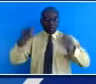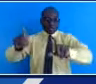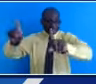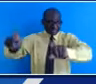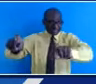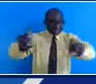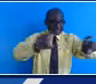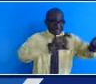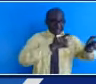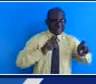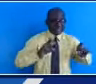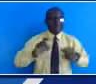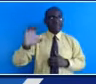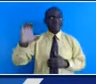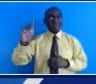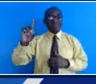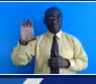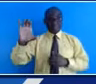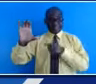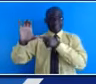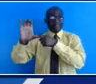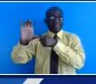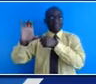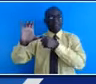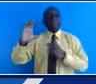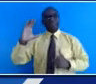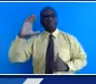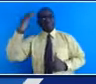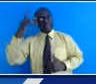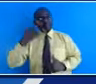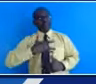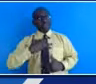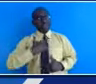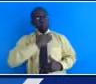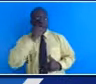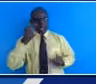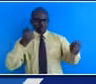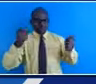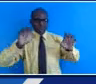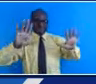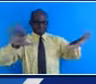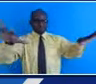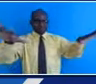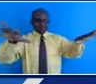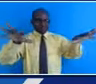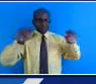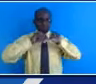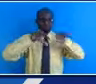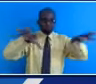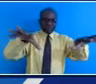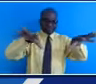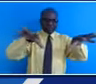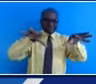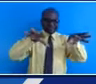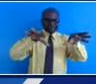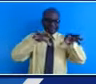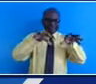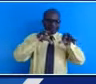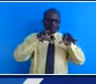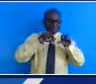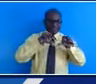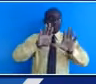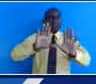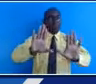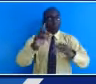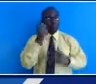is. And as we start the process of opening businesses, it's not merely that that the legal authority to reopen businesses